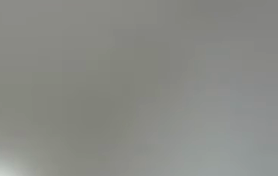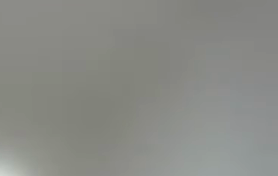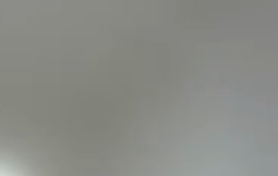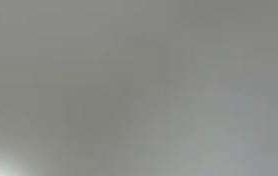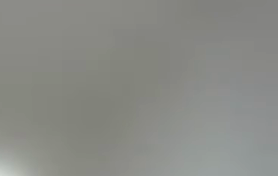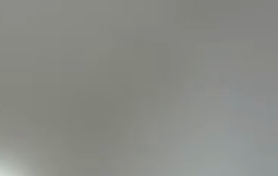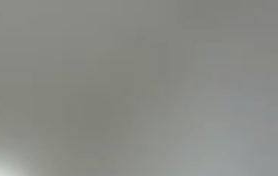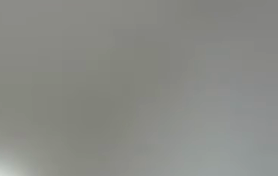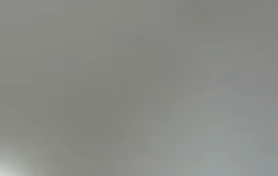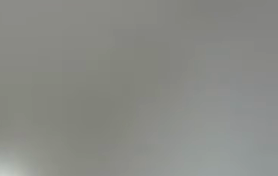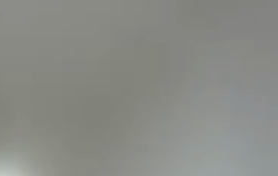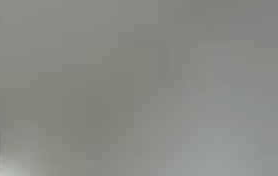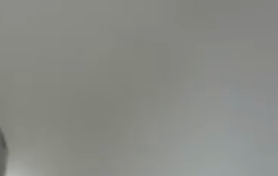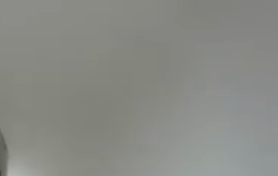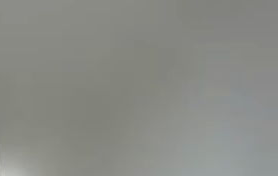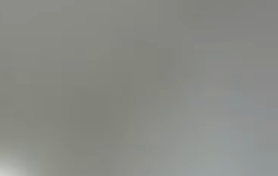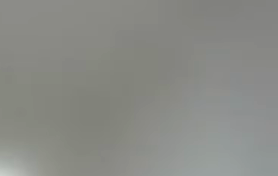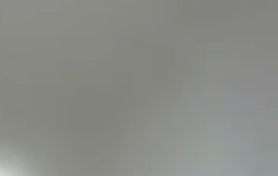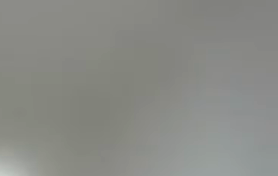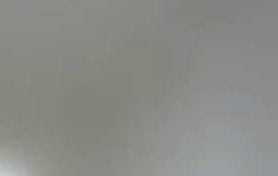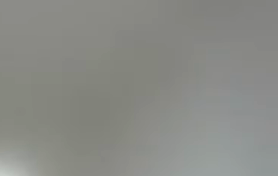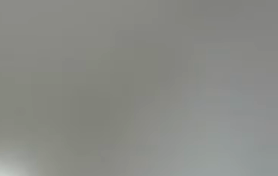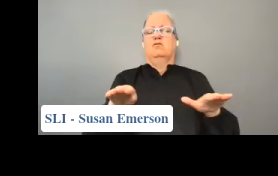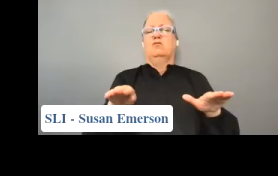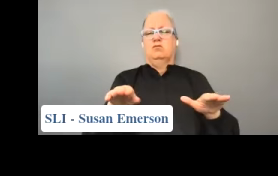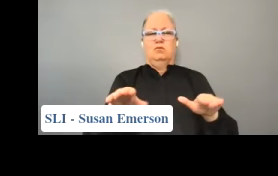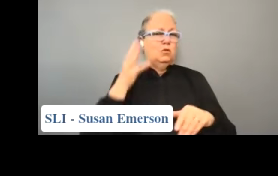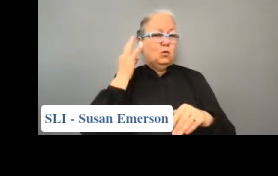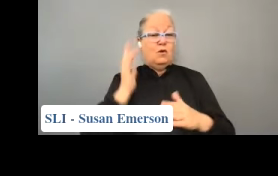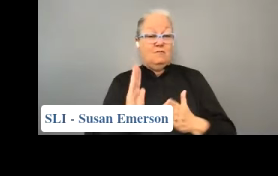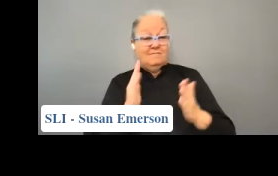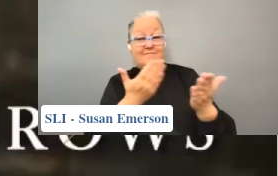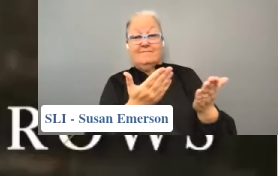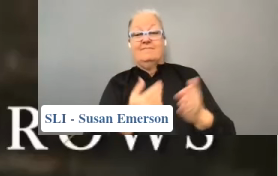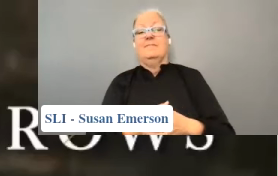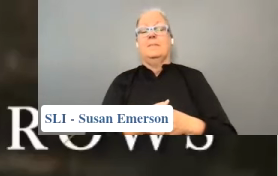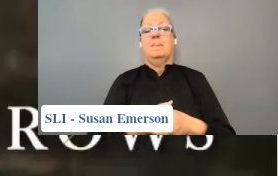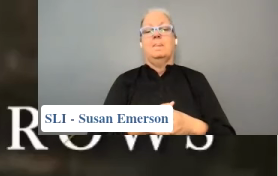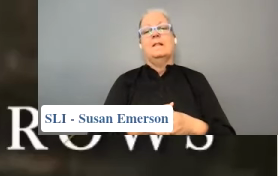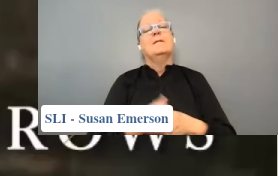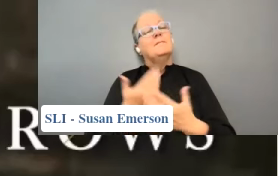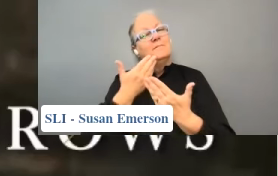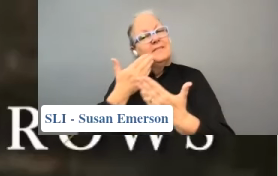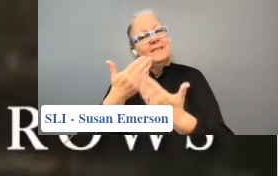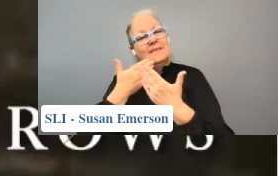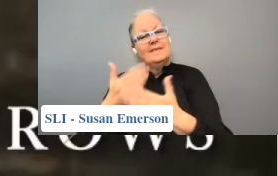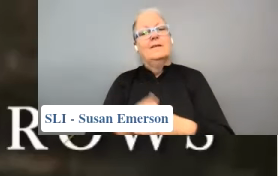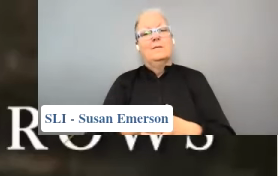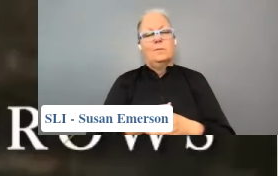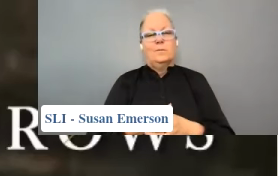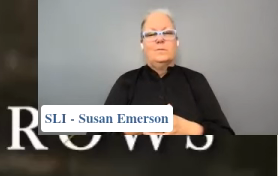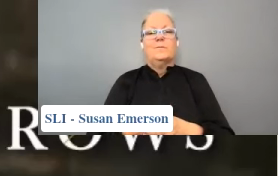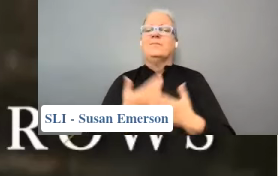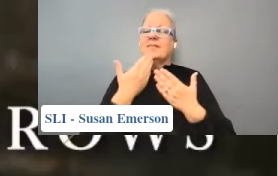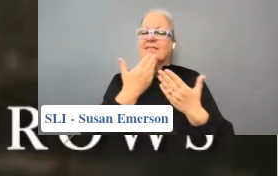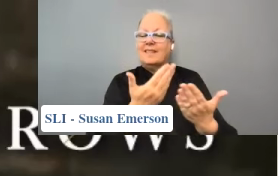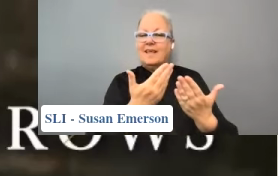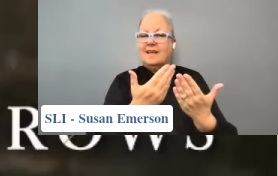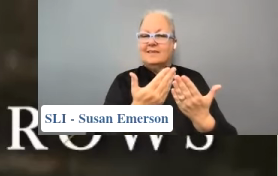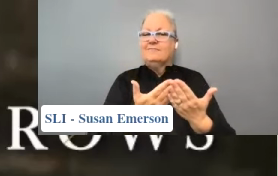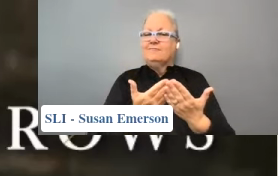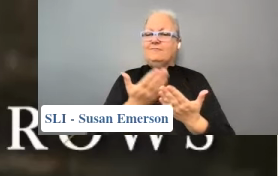Australia. Over to you, Michele. Thanks so much, Padma. And thanks to Sarah. That was a